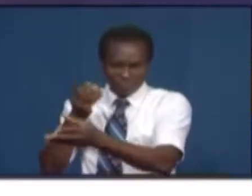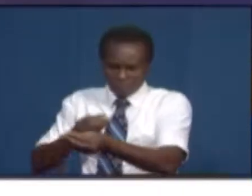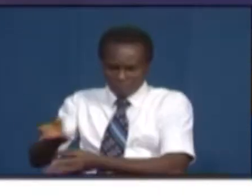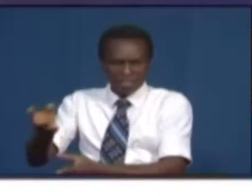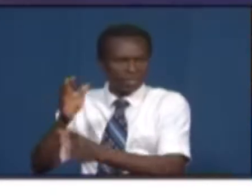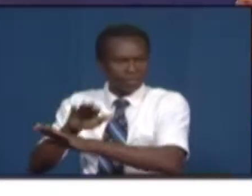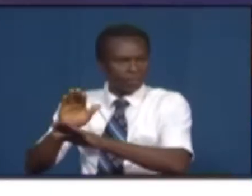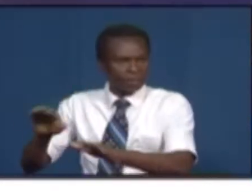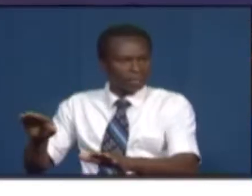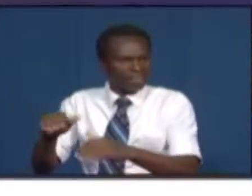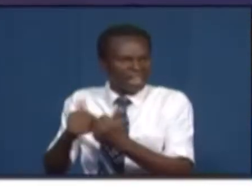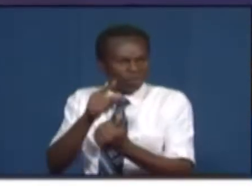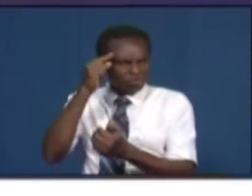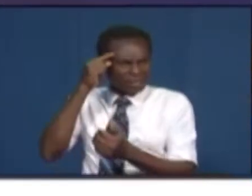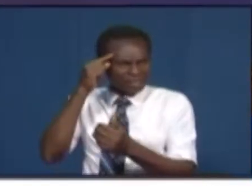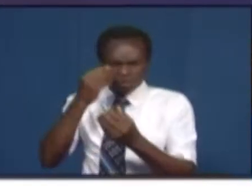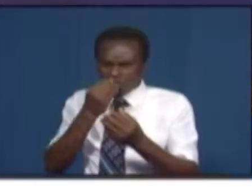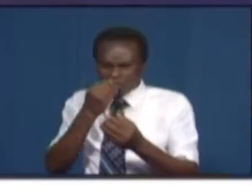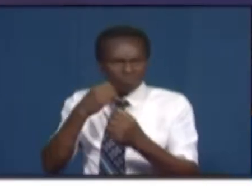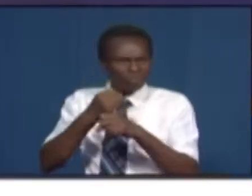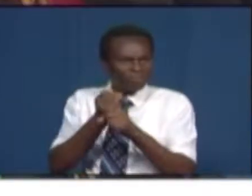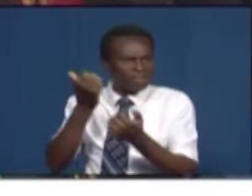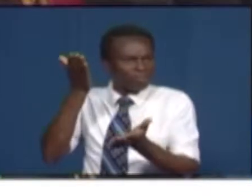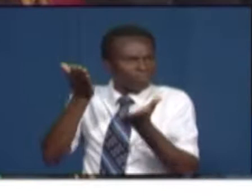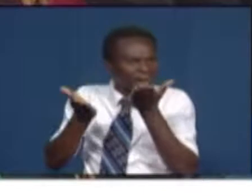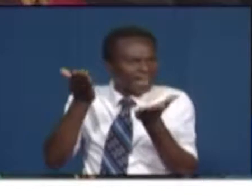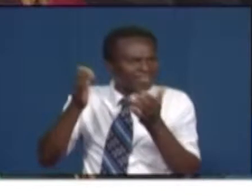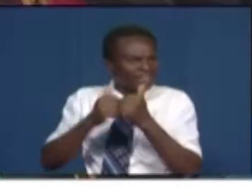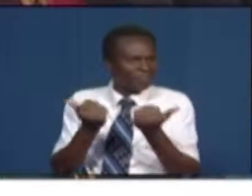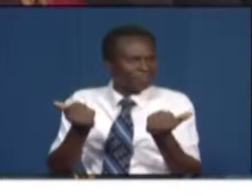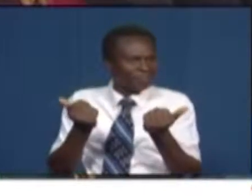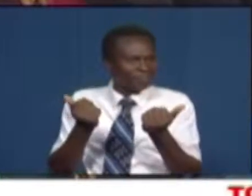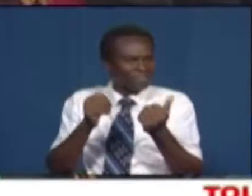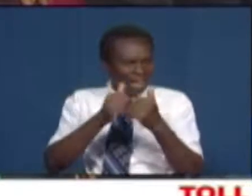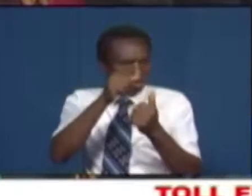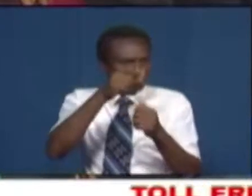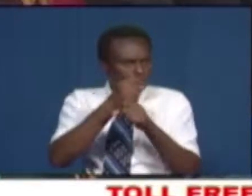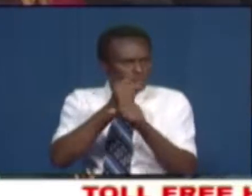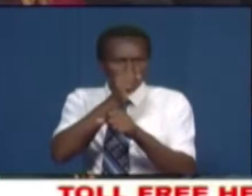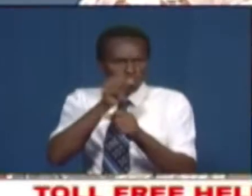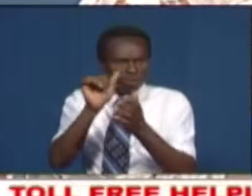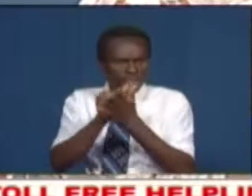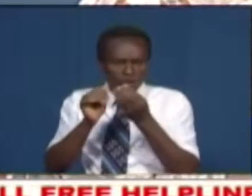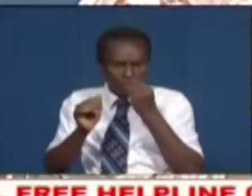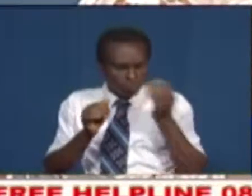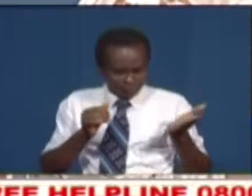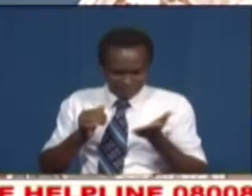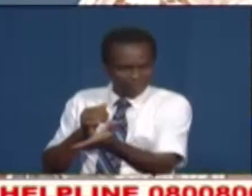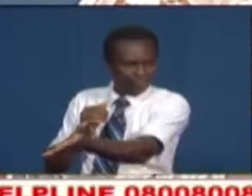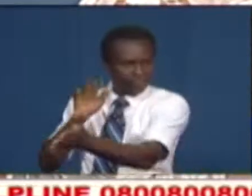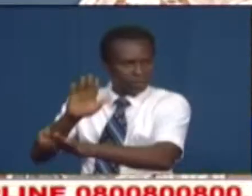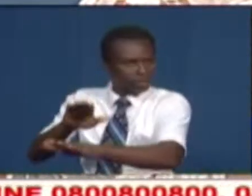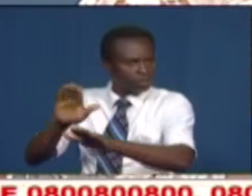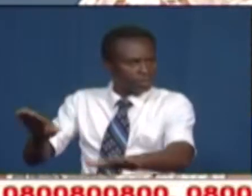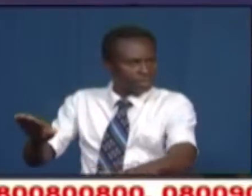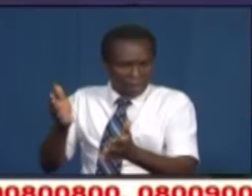it is merely about ensuring a balance, a very strong balanced diet, and also ensuring that we do not refine, you know, the natural food product.